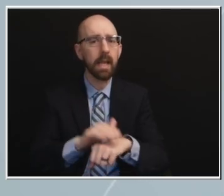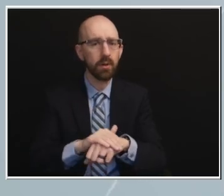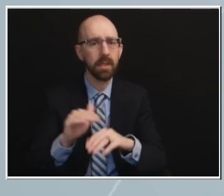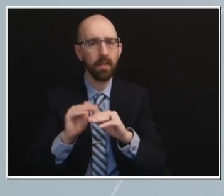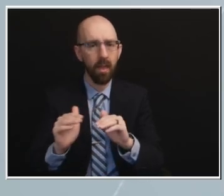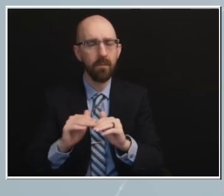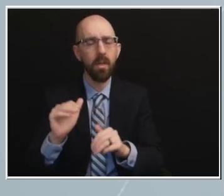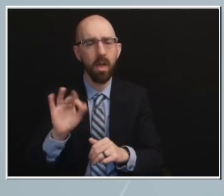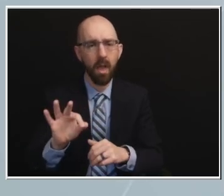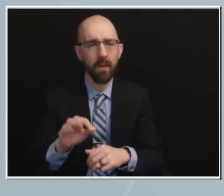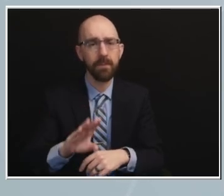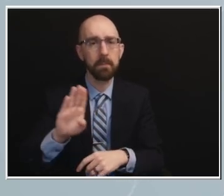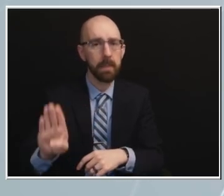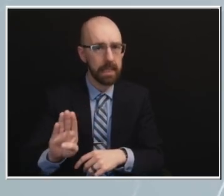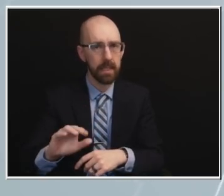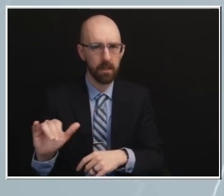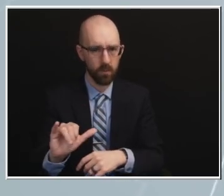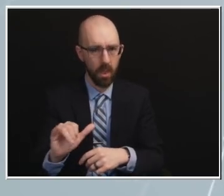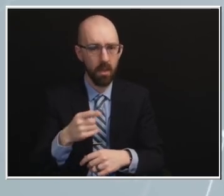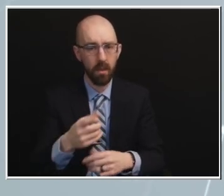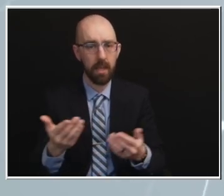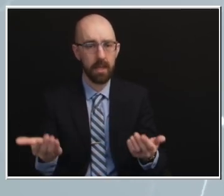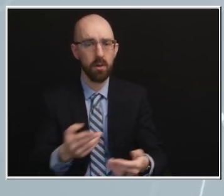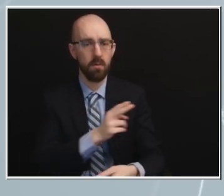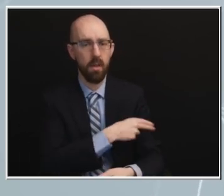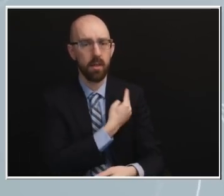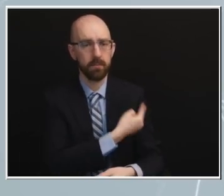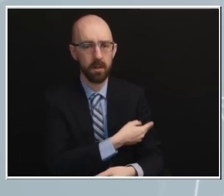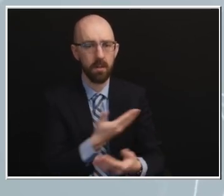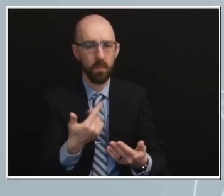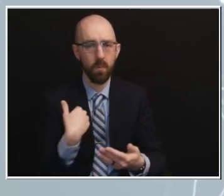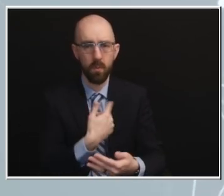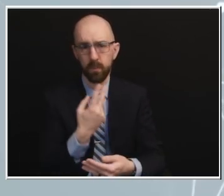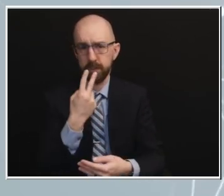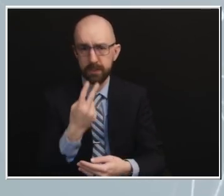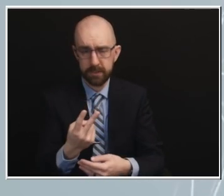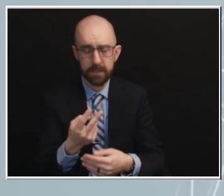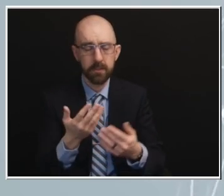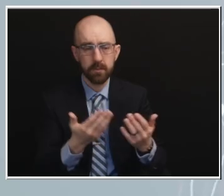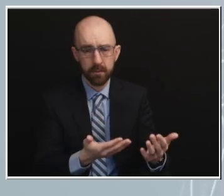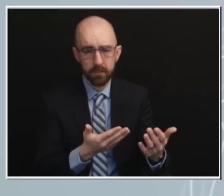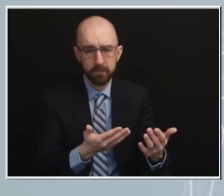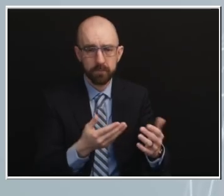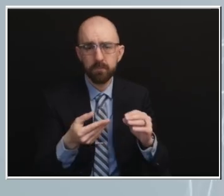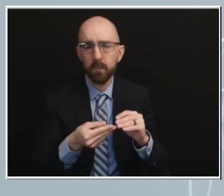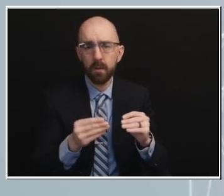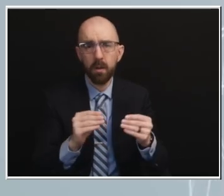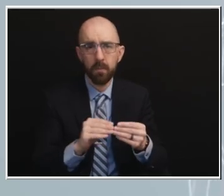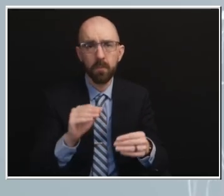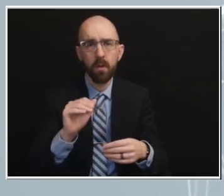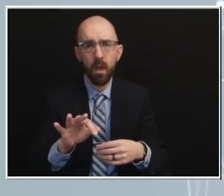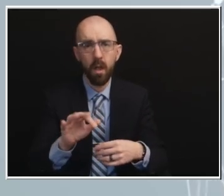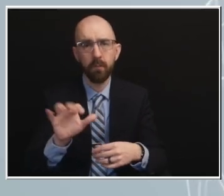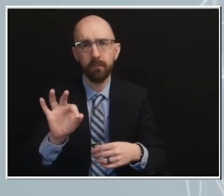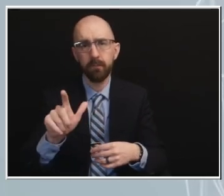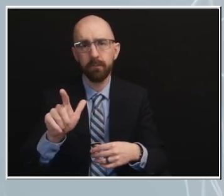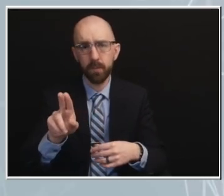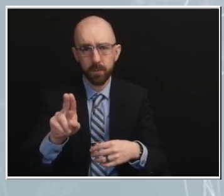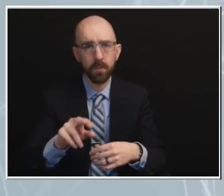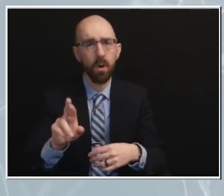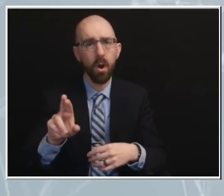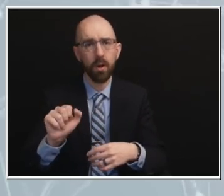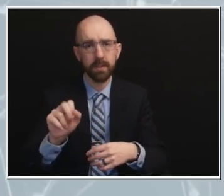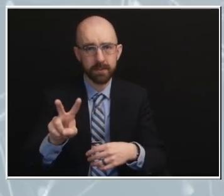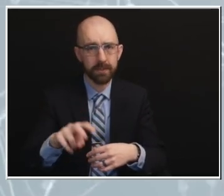as well. So here at the hospital, what we can see is the numbers of influenza, RSV, and